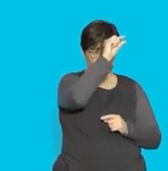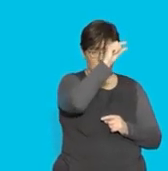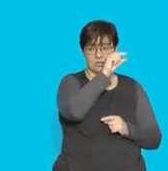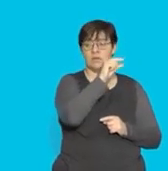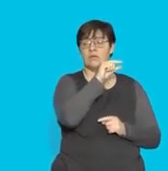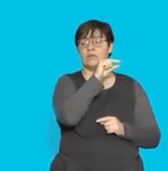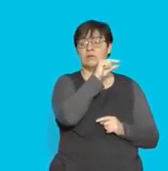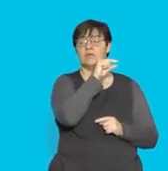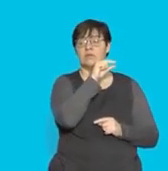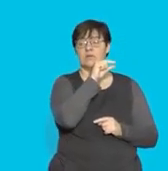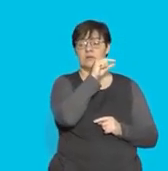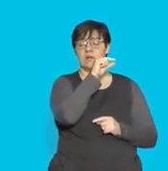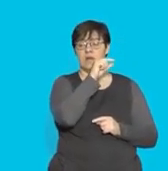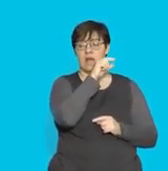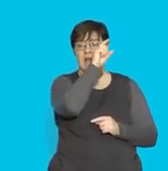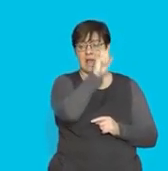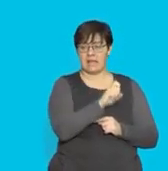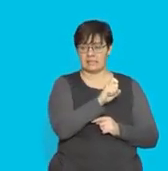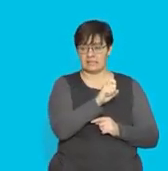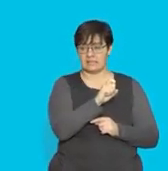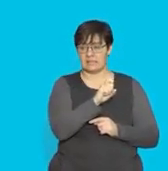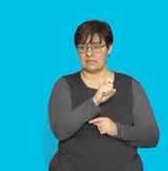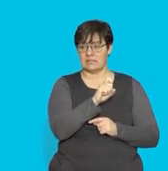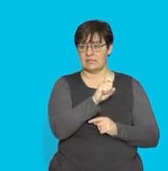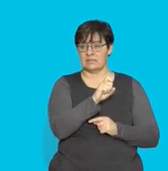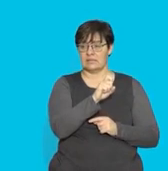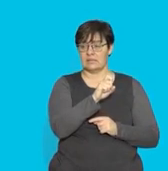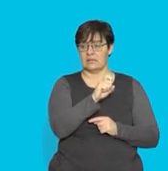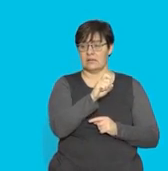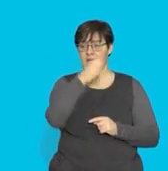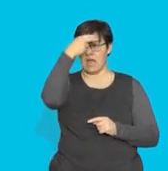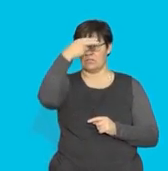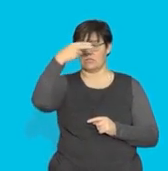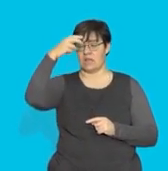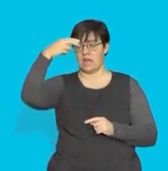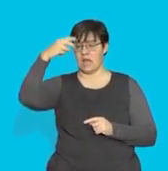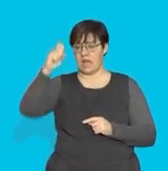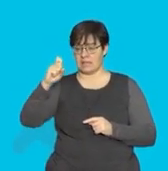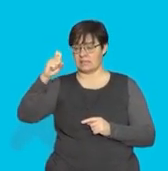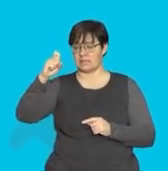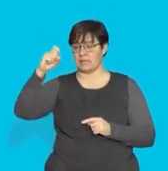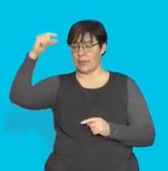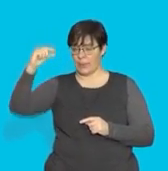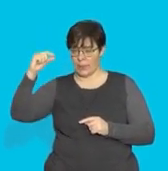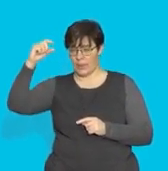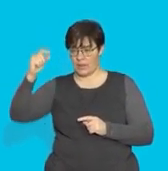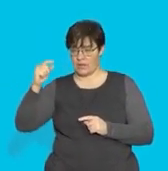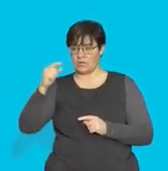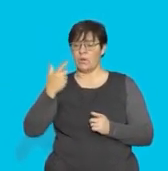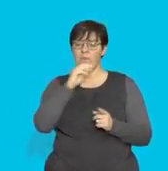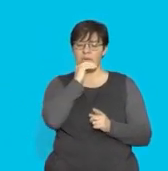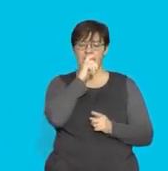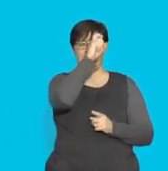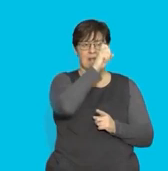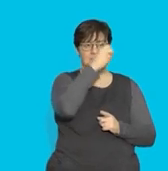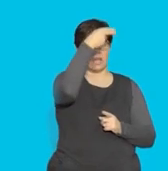that might occur in a cross of this nature. We now have the male and female gametes illustrated